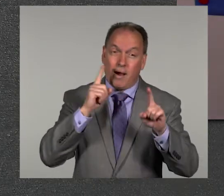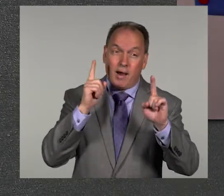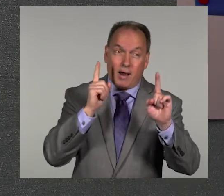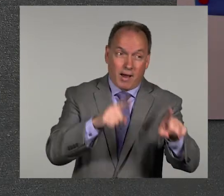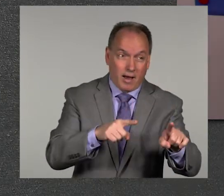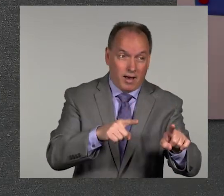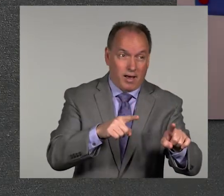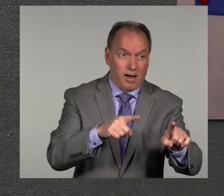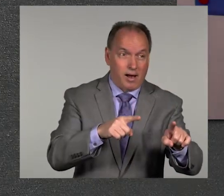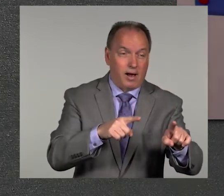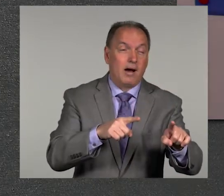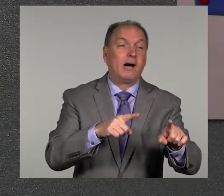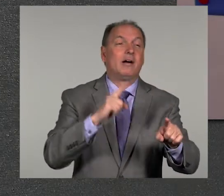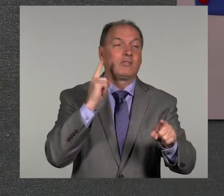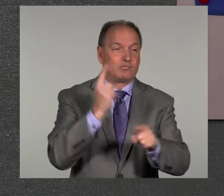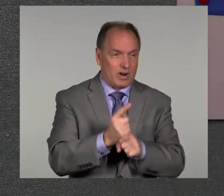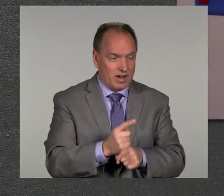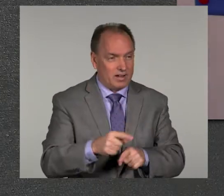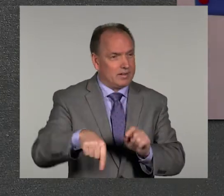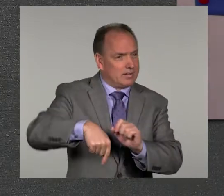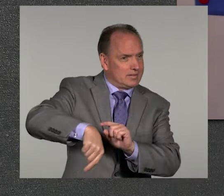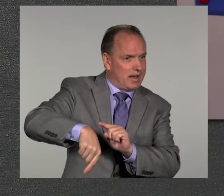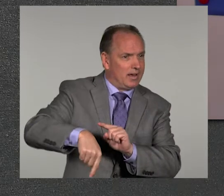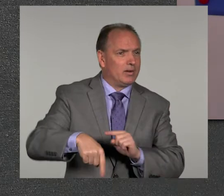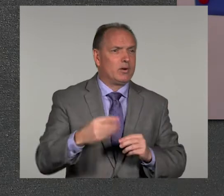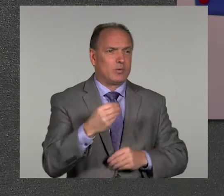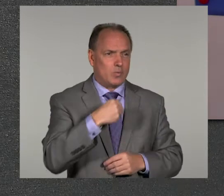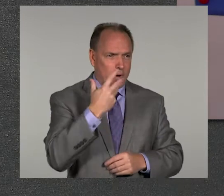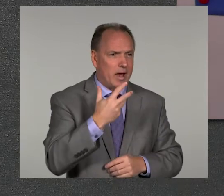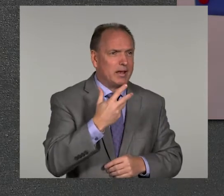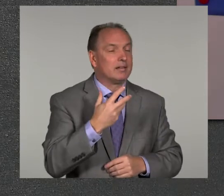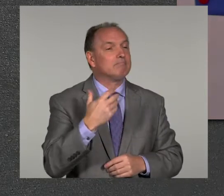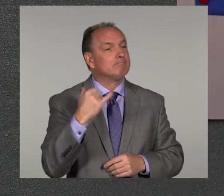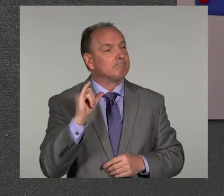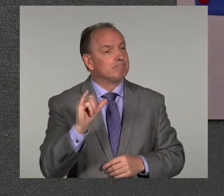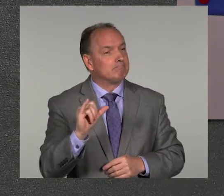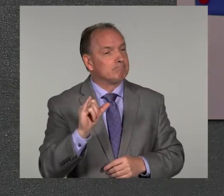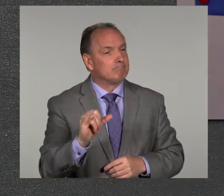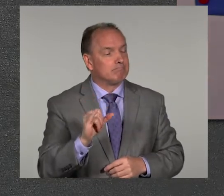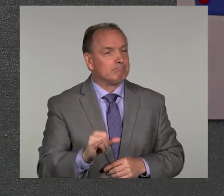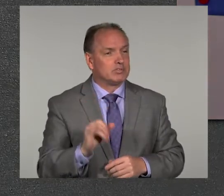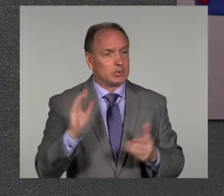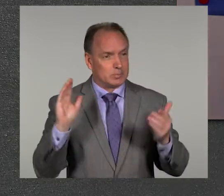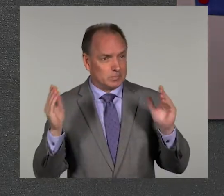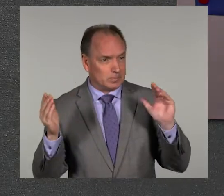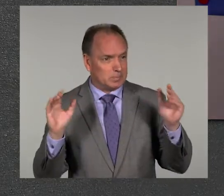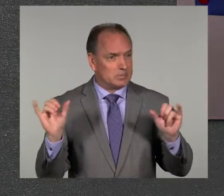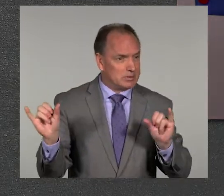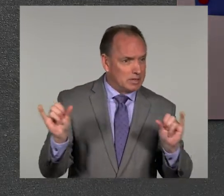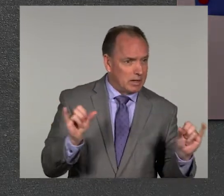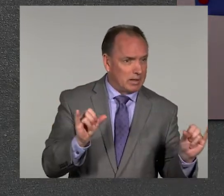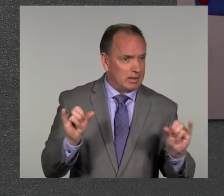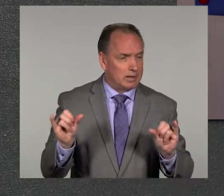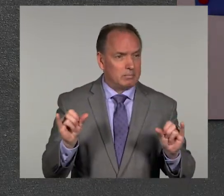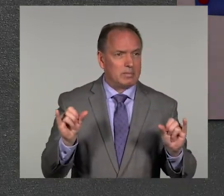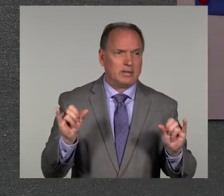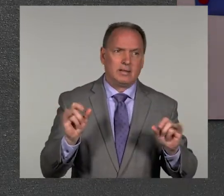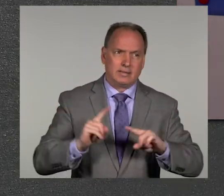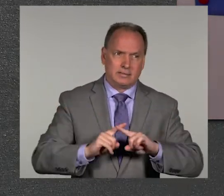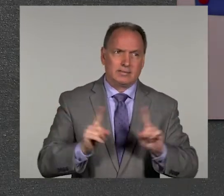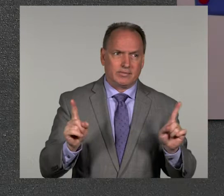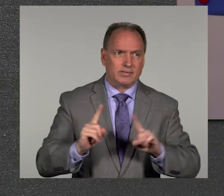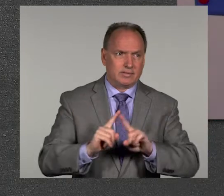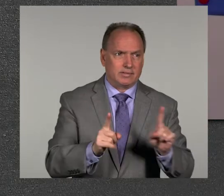5, 4, 3, 2, 1, and right, his tail is white. So There are some similarities and some differences